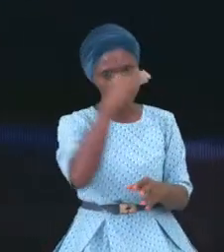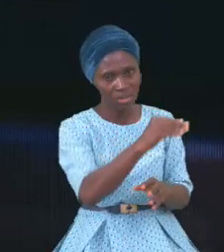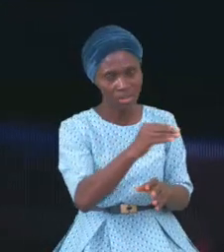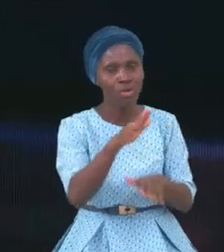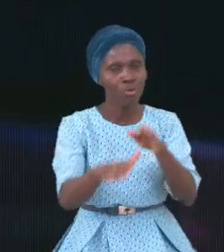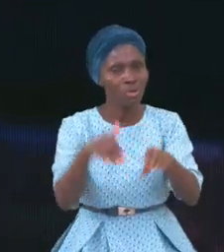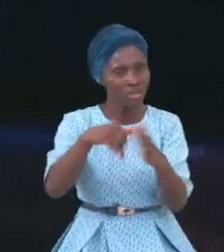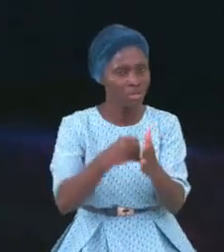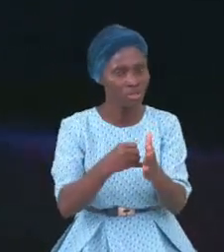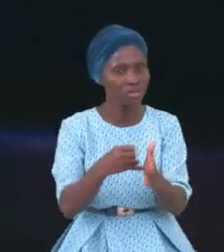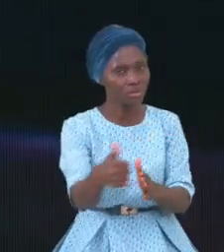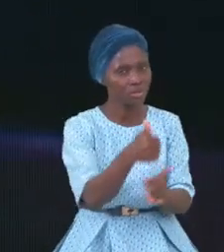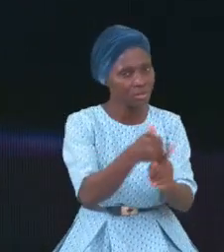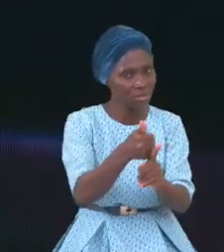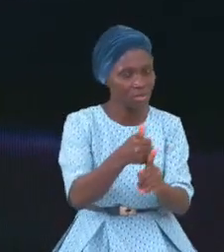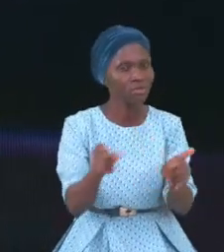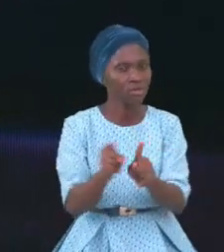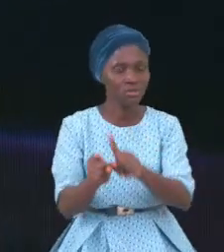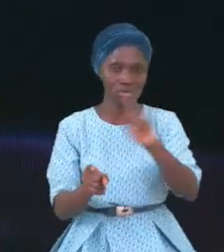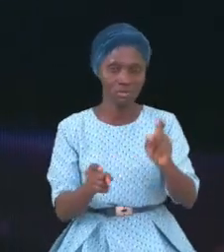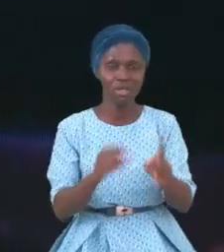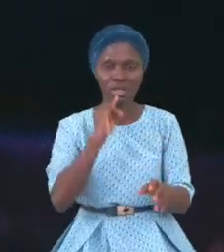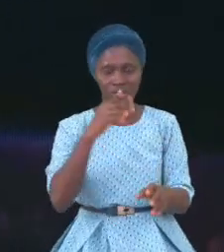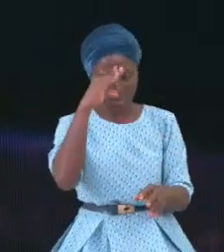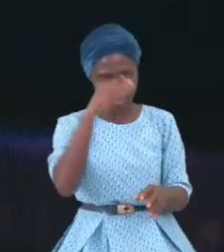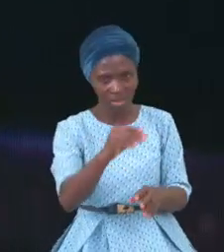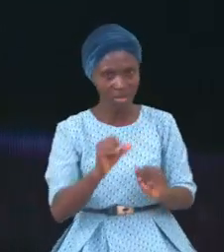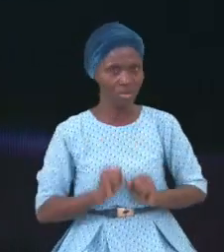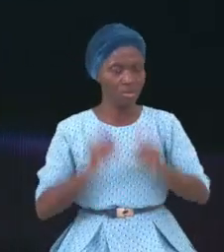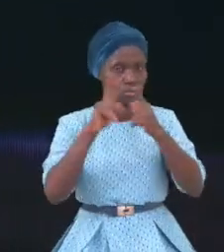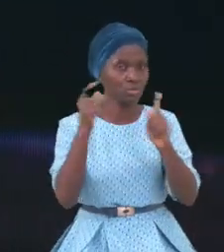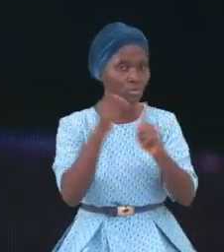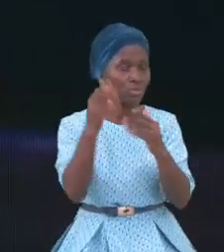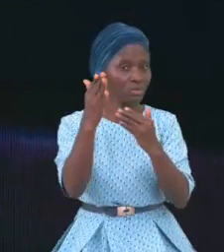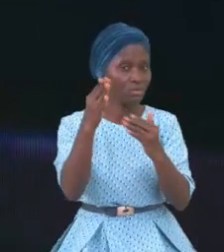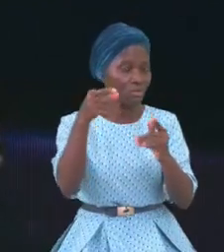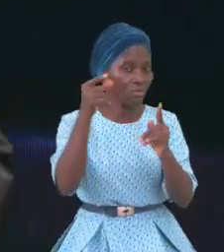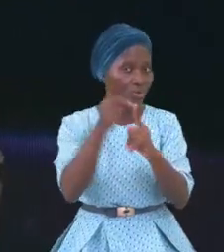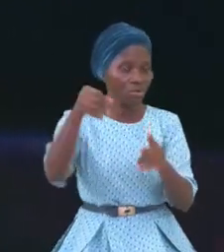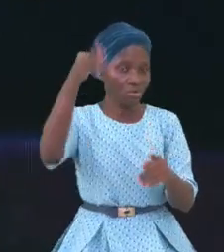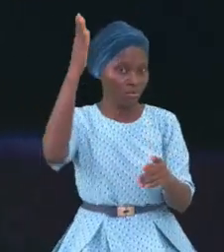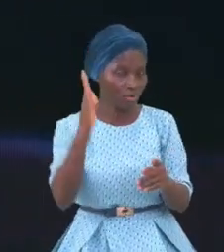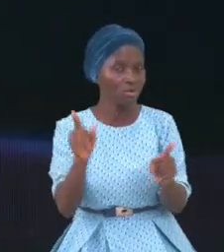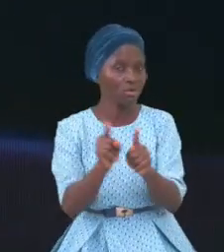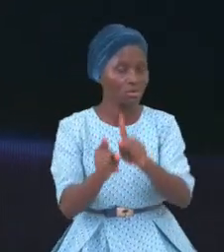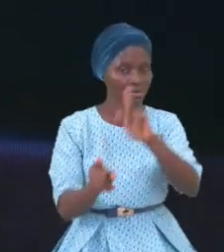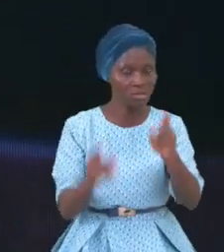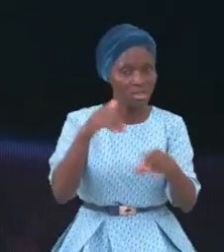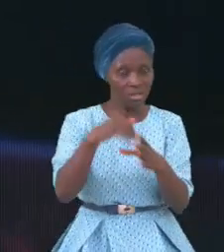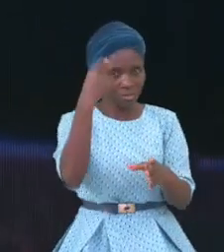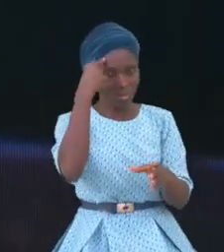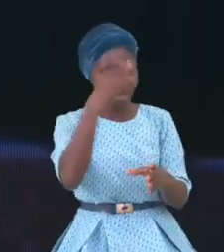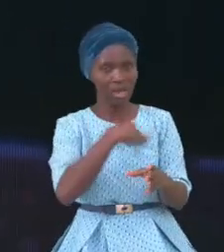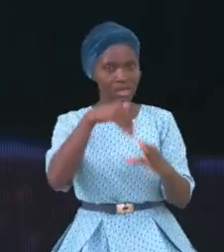the word of God in heart, in mind, in life, in everything that he does? That is